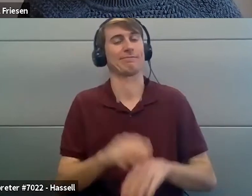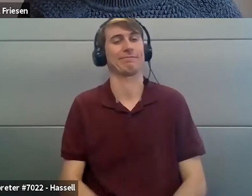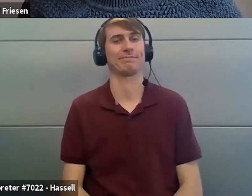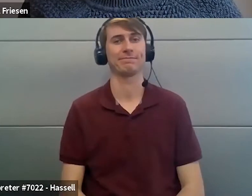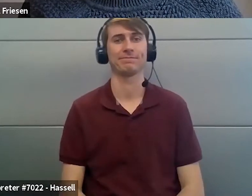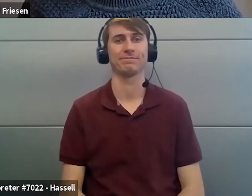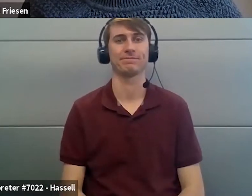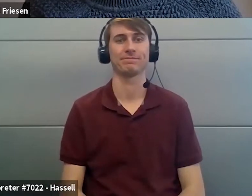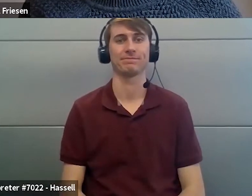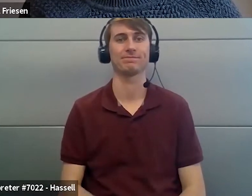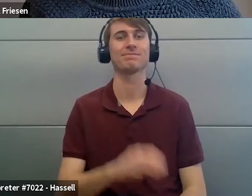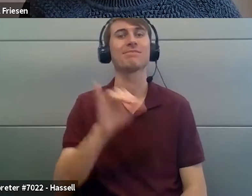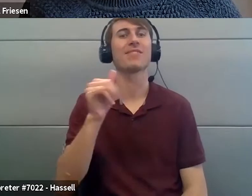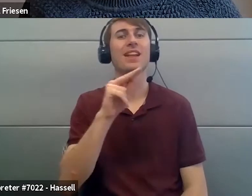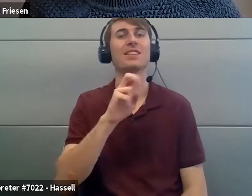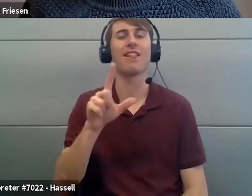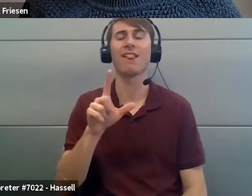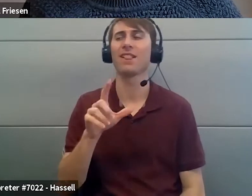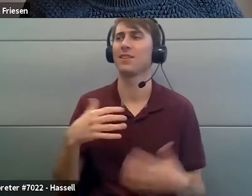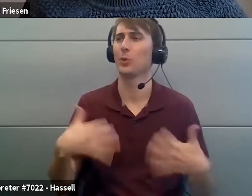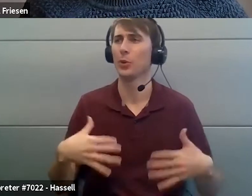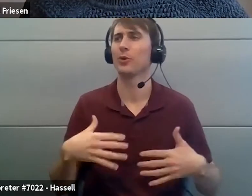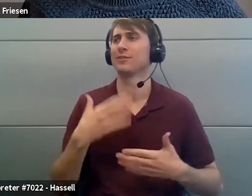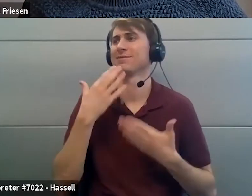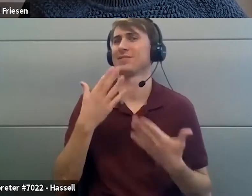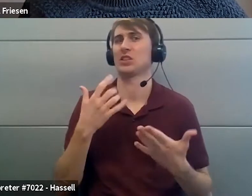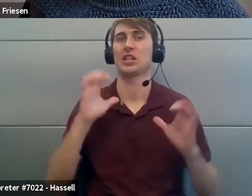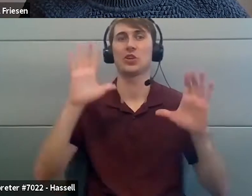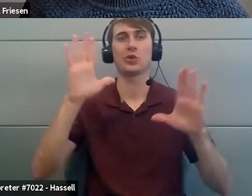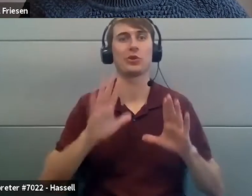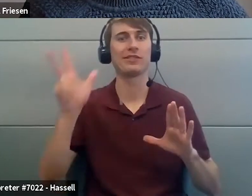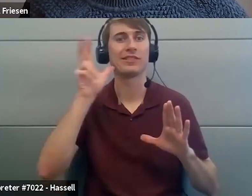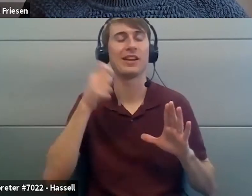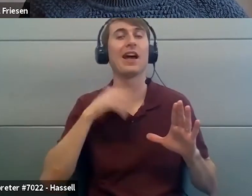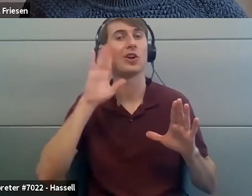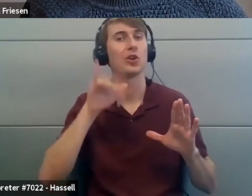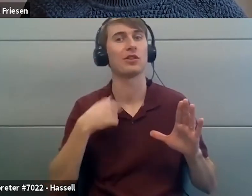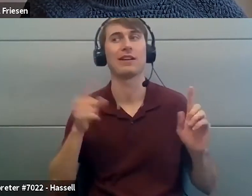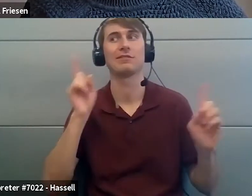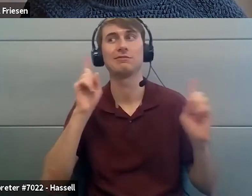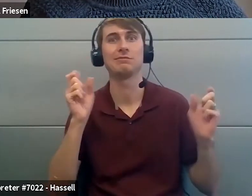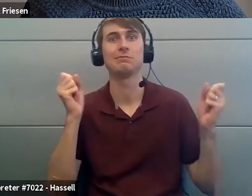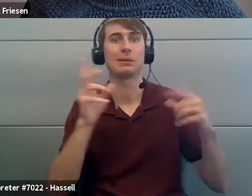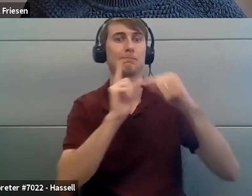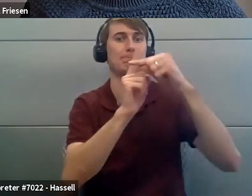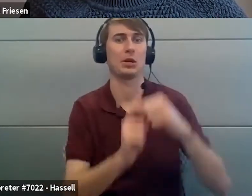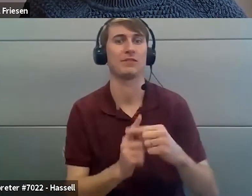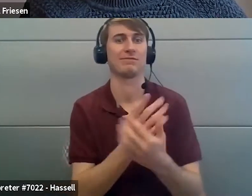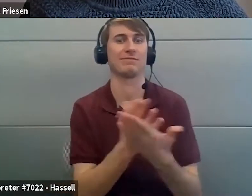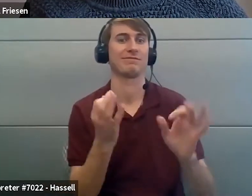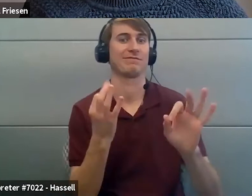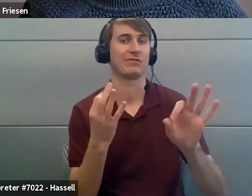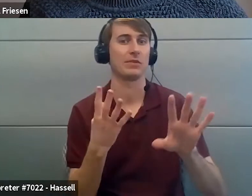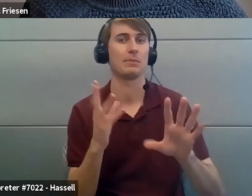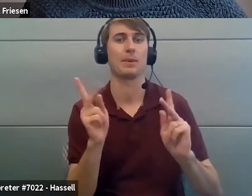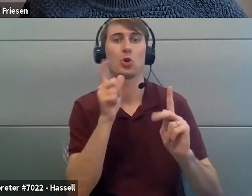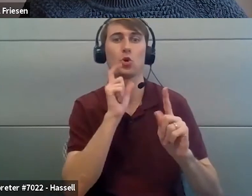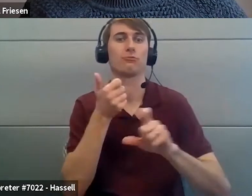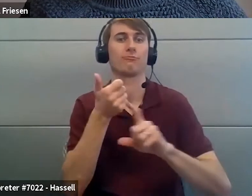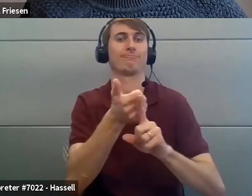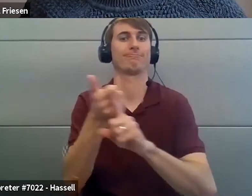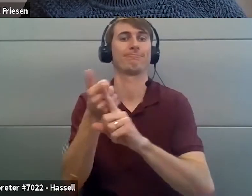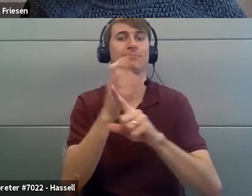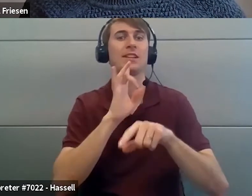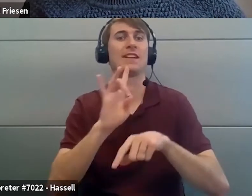Right, great. That's really good to hear. And I know I've heard positive feedback so far of folks who are 85 plus and have come through